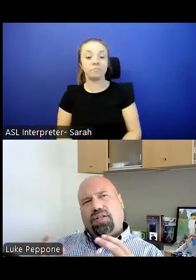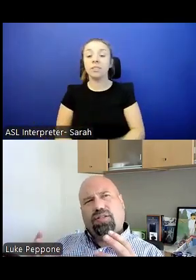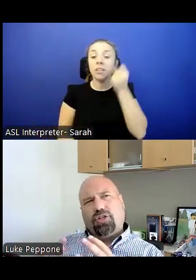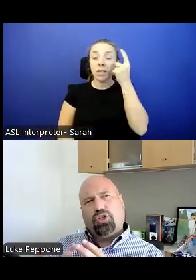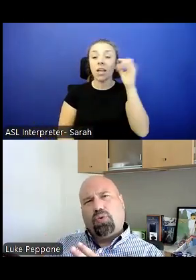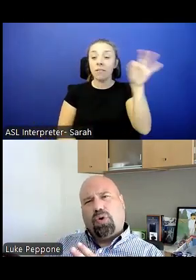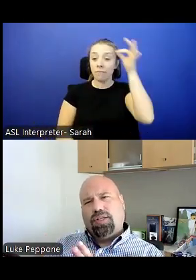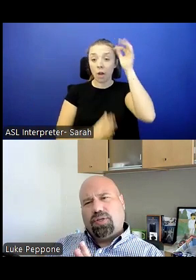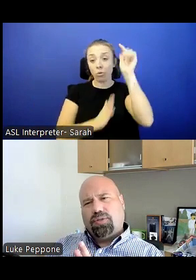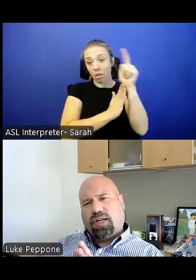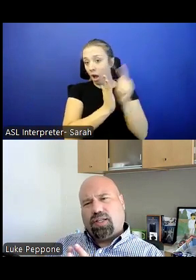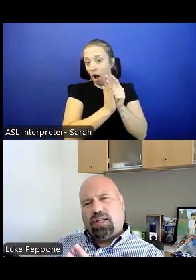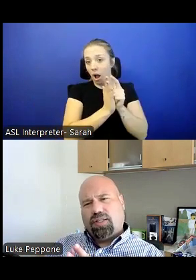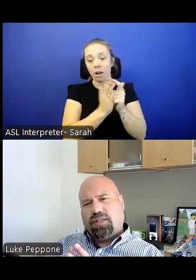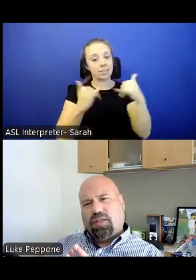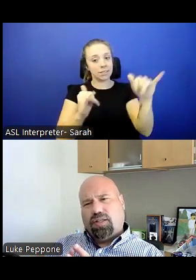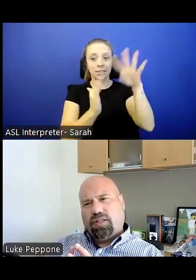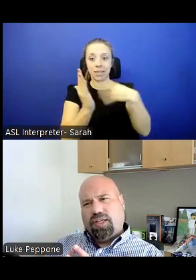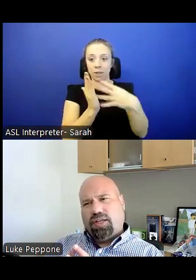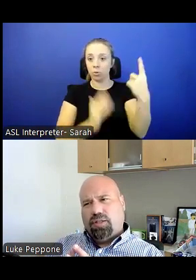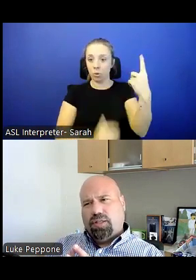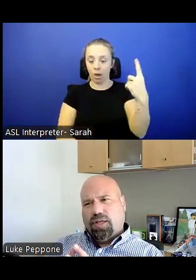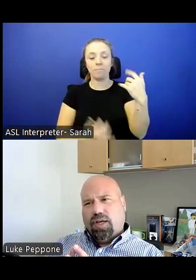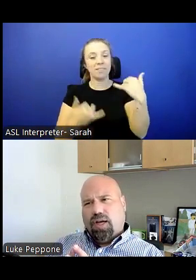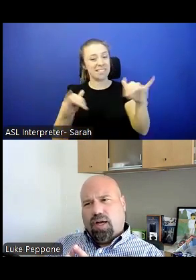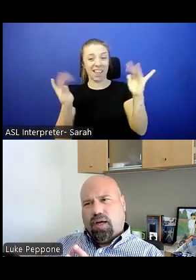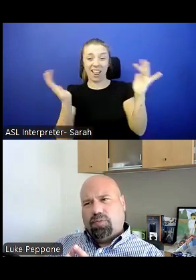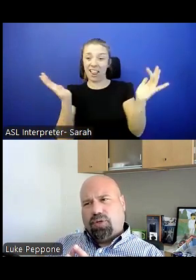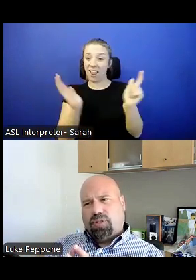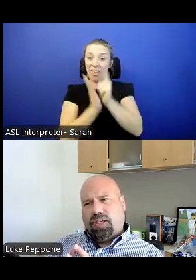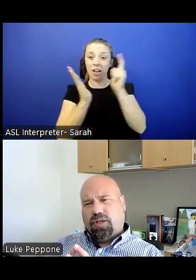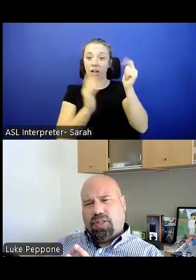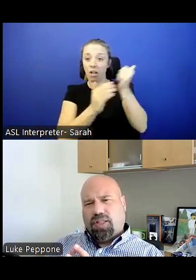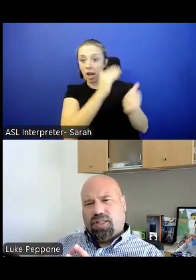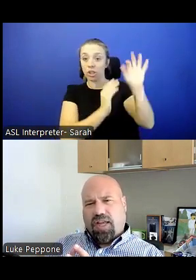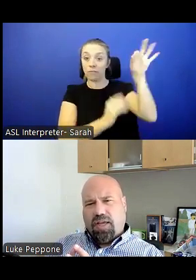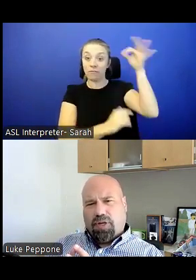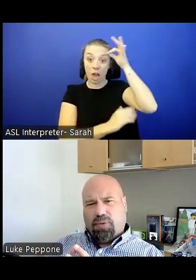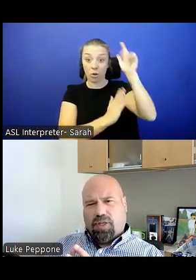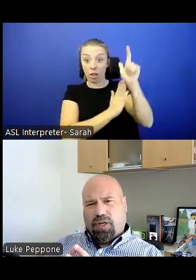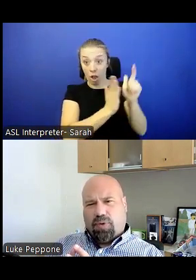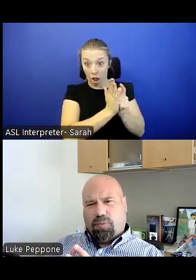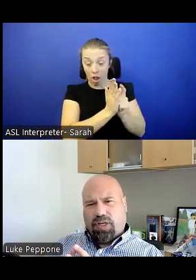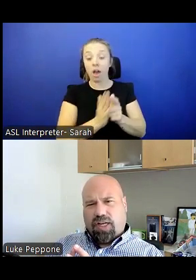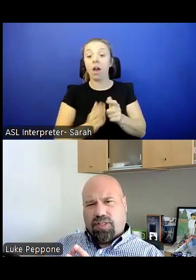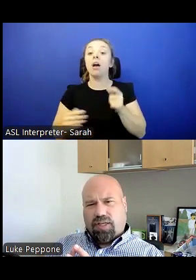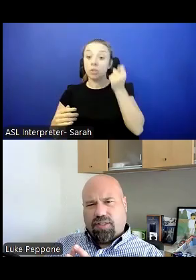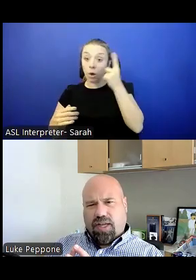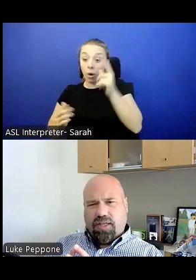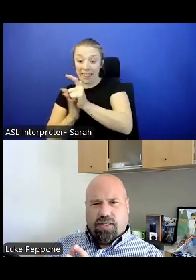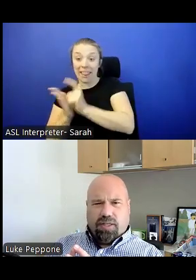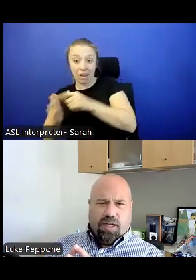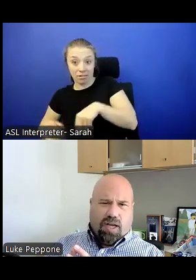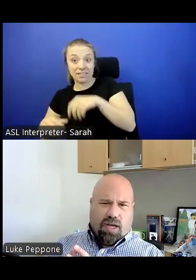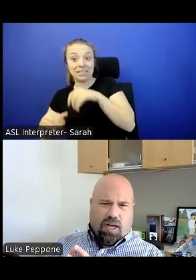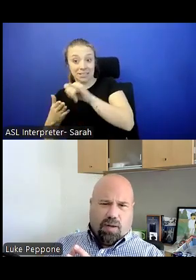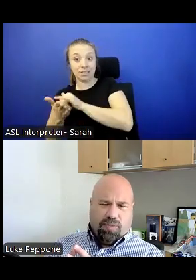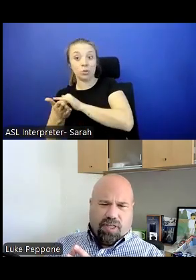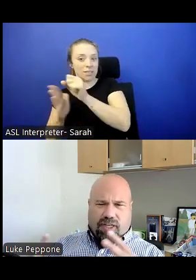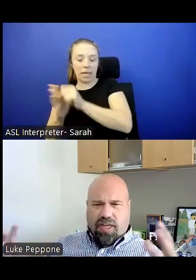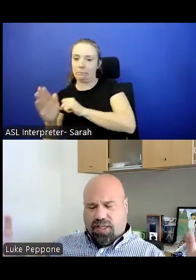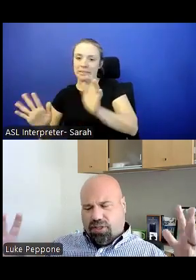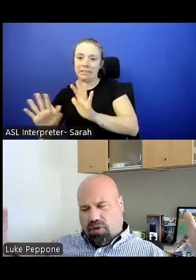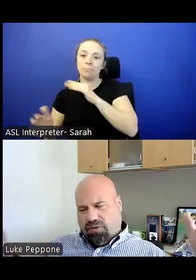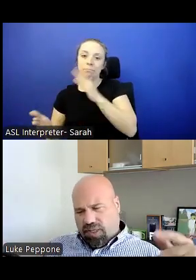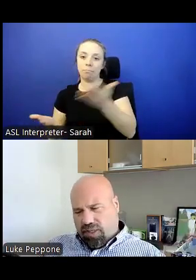it's still Schedule 1, so technically it's still illegal. So it's legal within the state, but you really don't want to bring it outside of state.